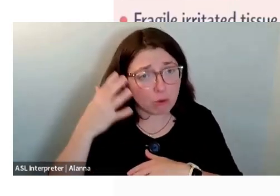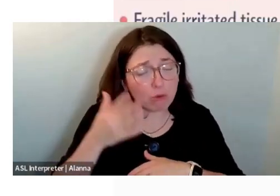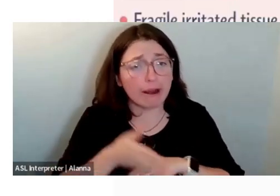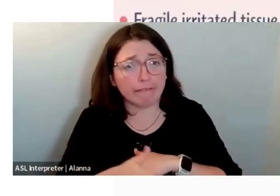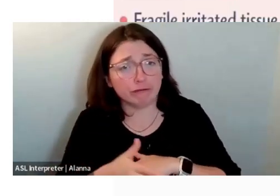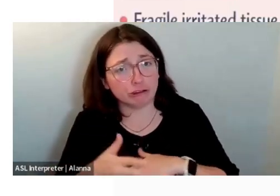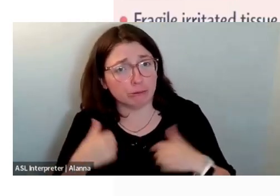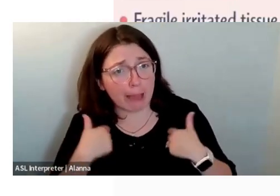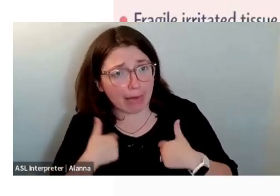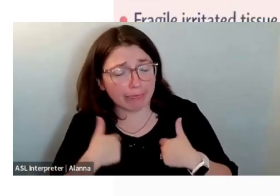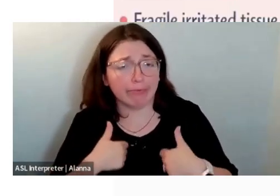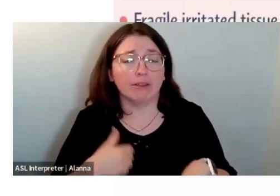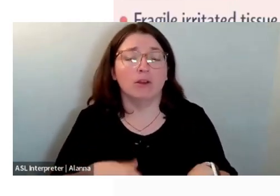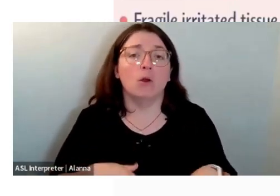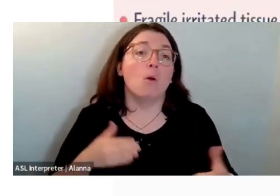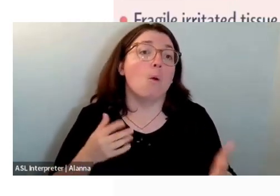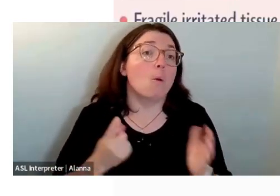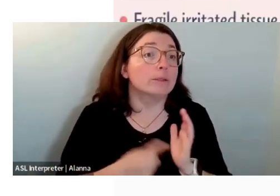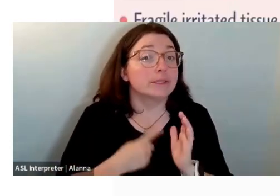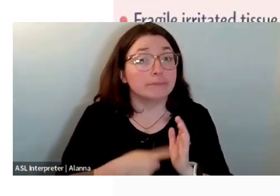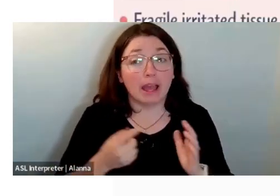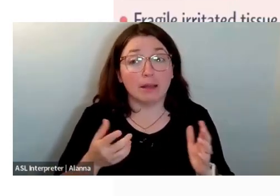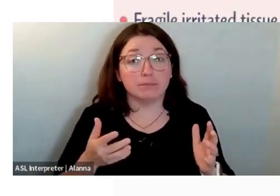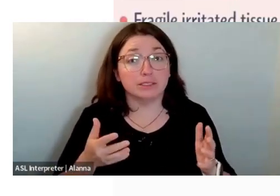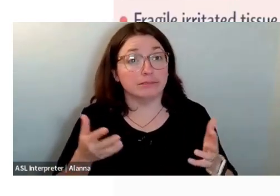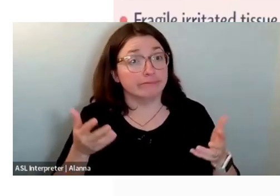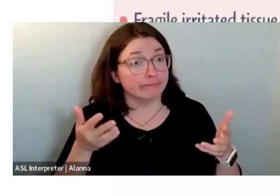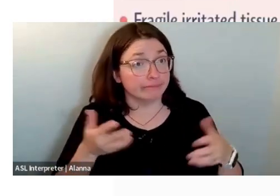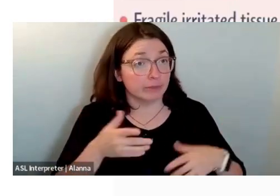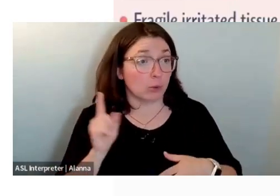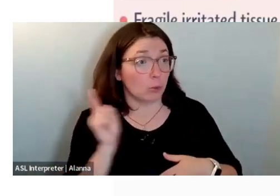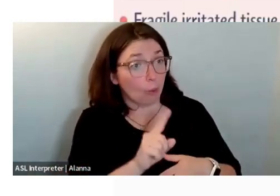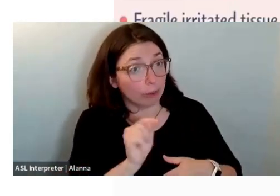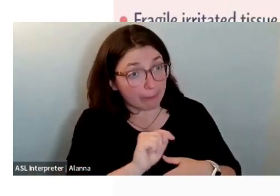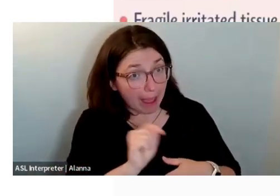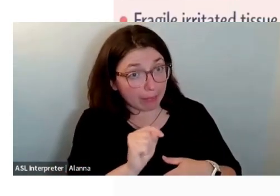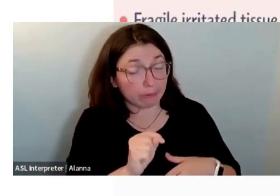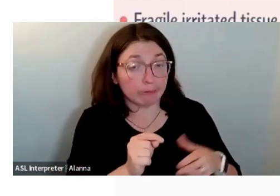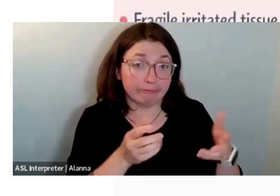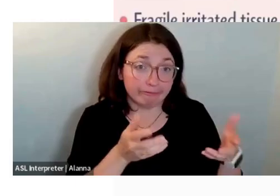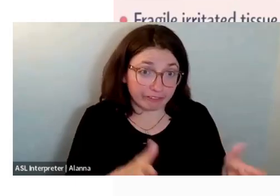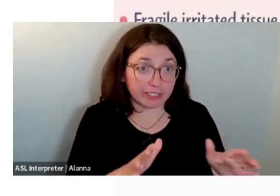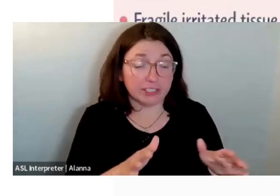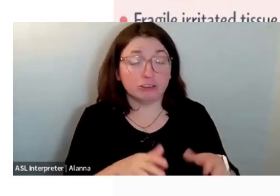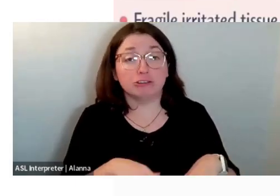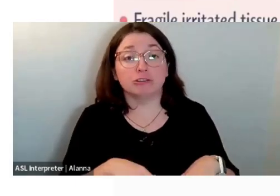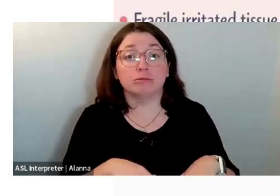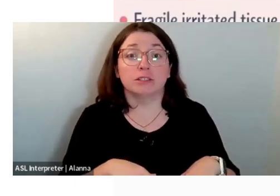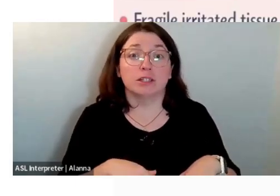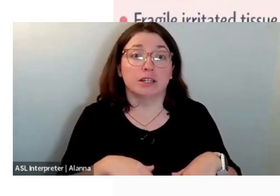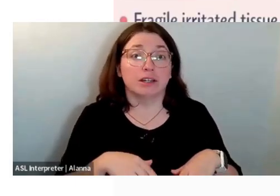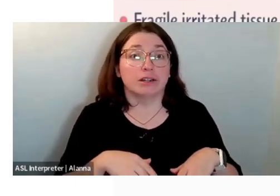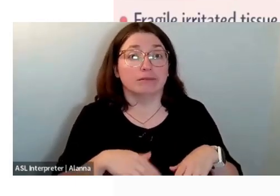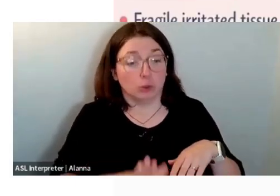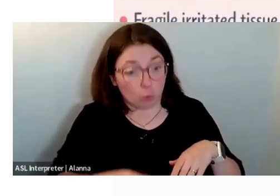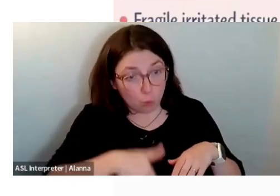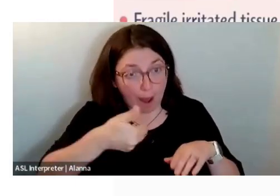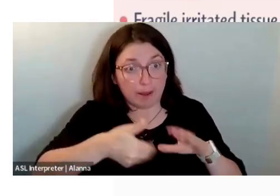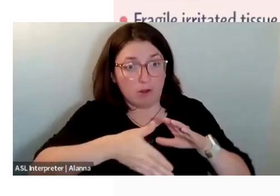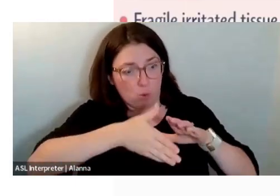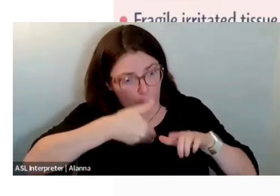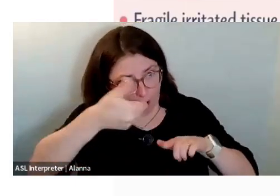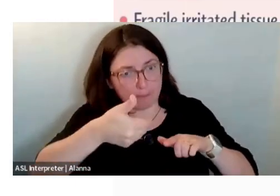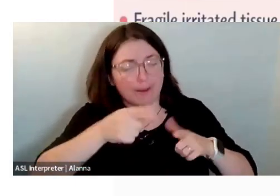the bathroom, you wipe, you put on a little oil, you wash your hands. And then we